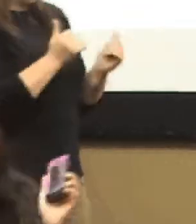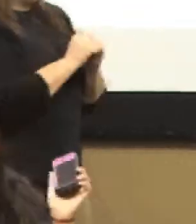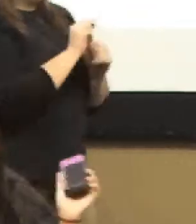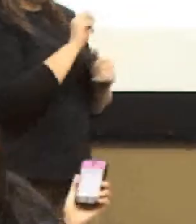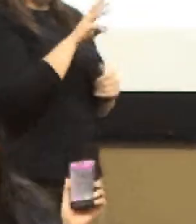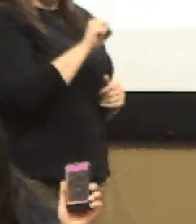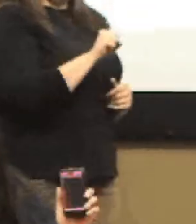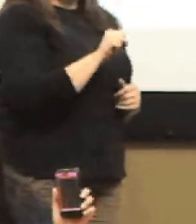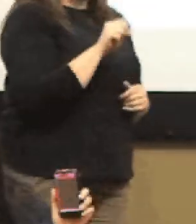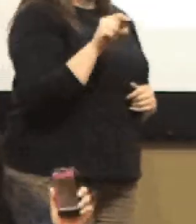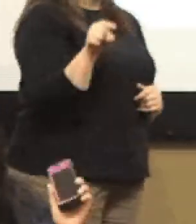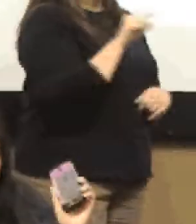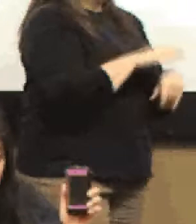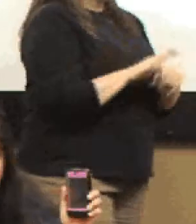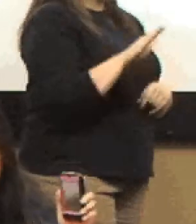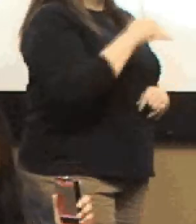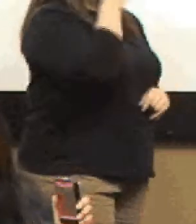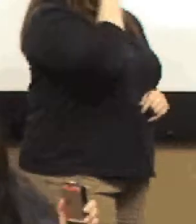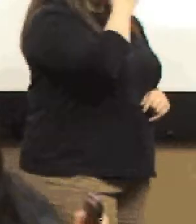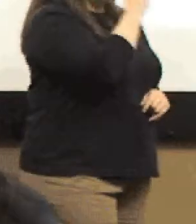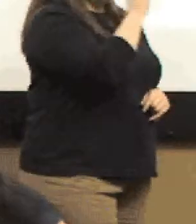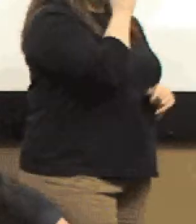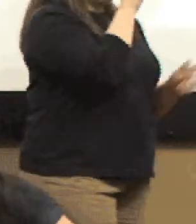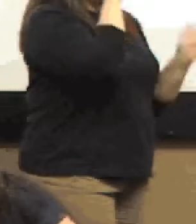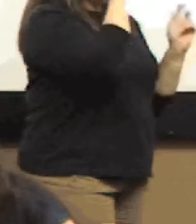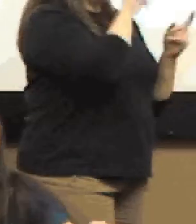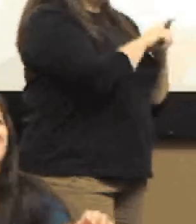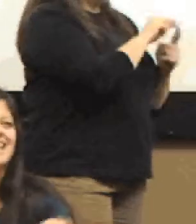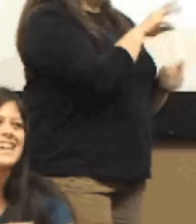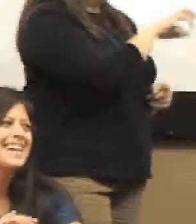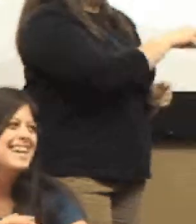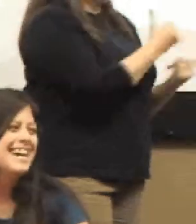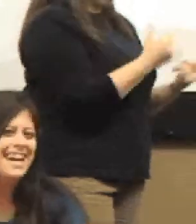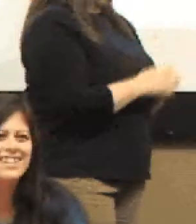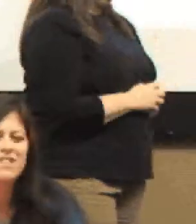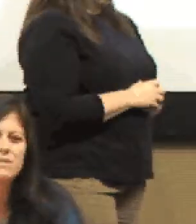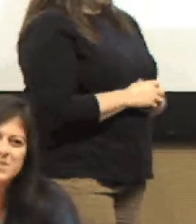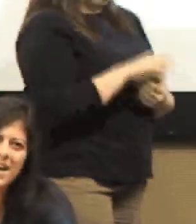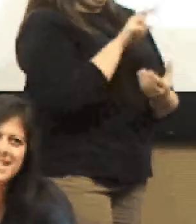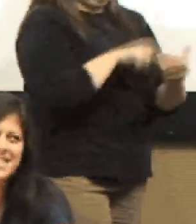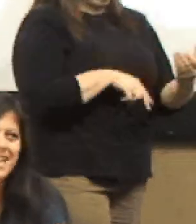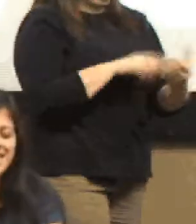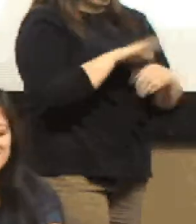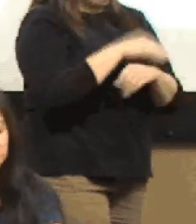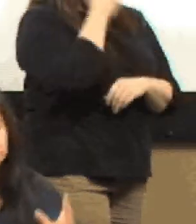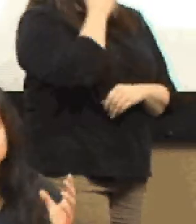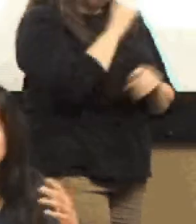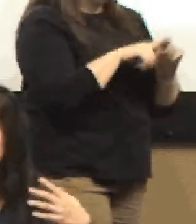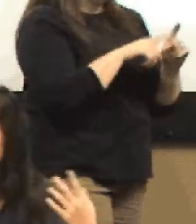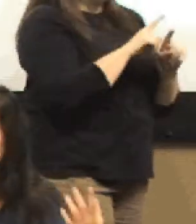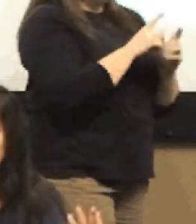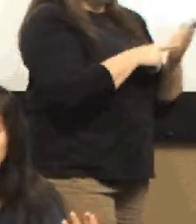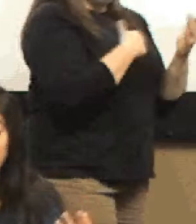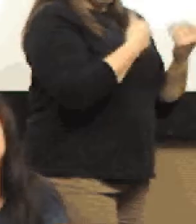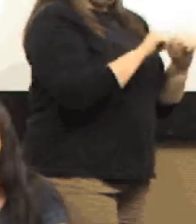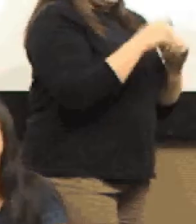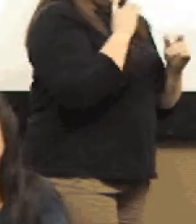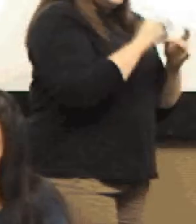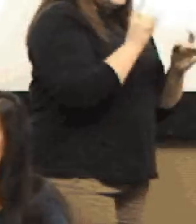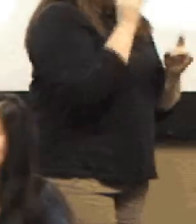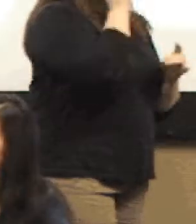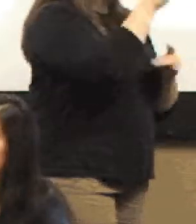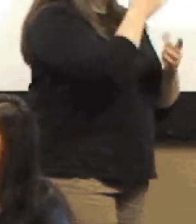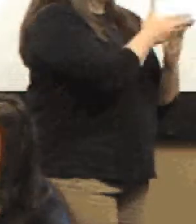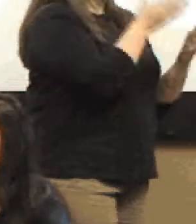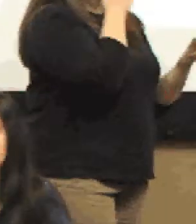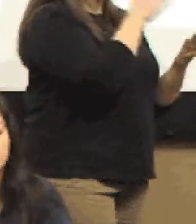news. You on your cell phone because you're not listening to us. But anyway, what I'm trying to say is, eventually things